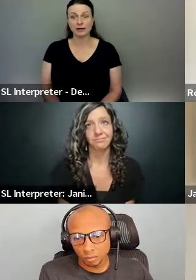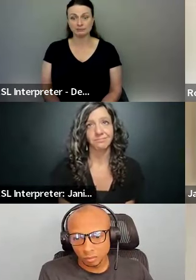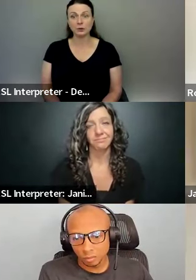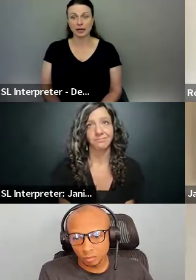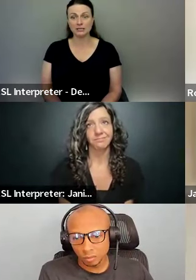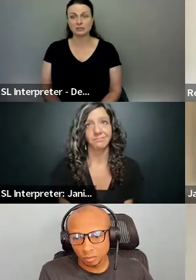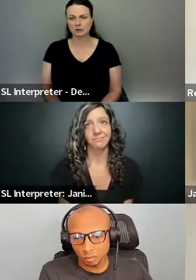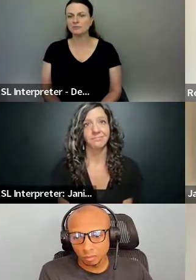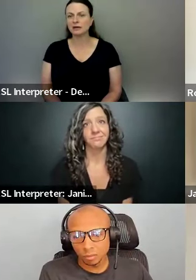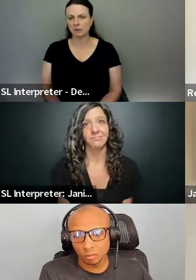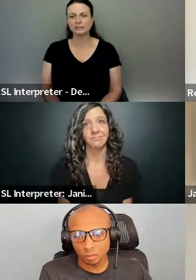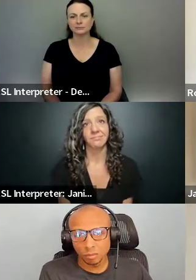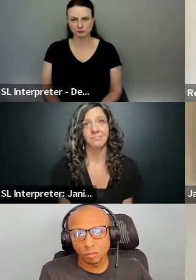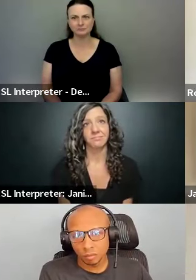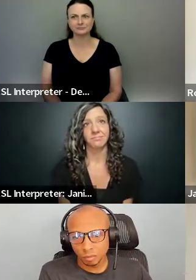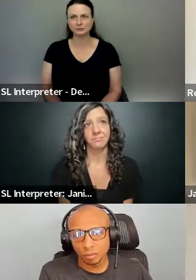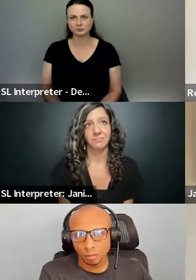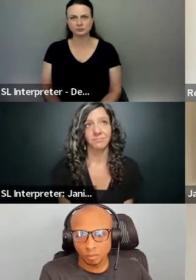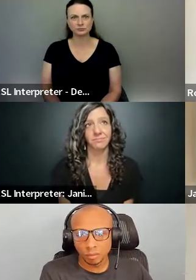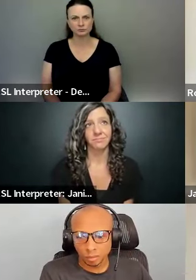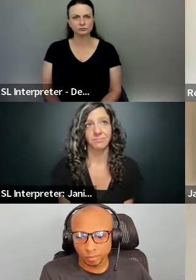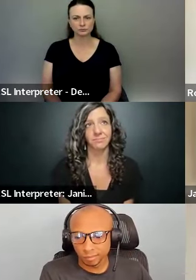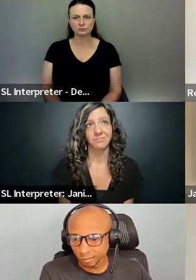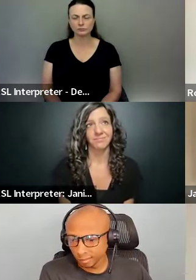how to do that. Okay, so keep that in mind.